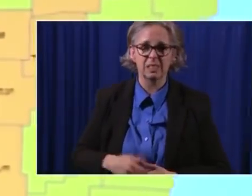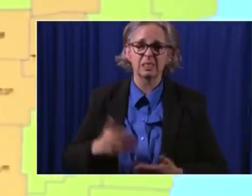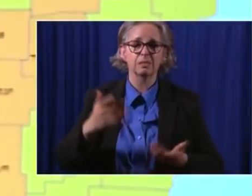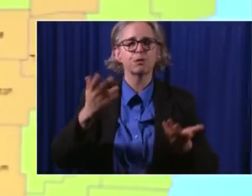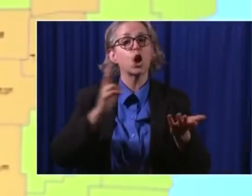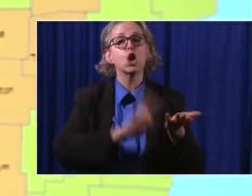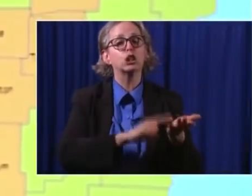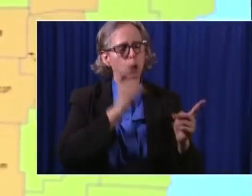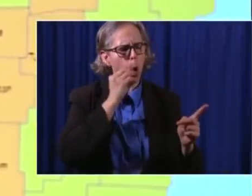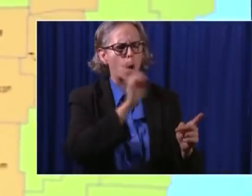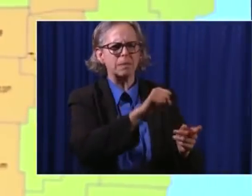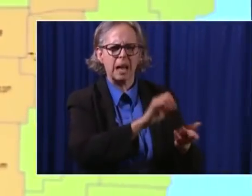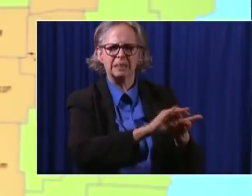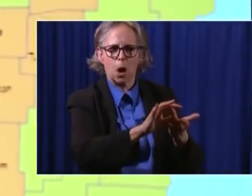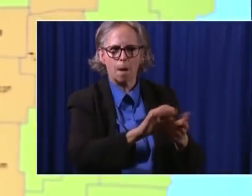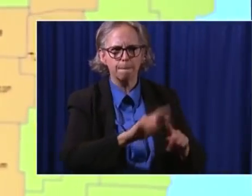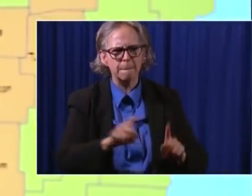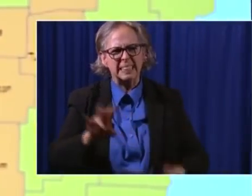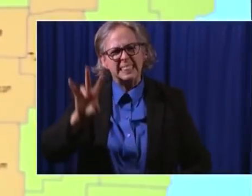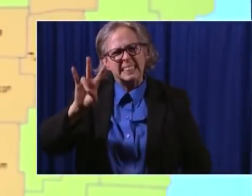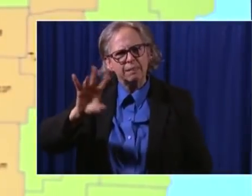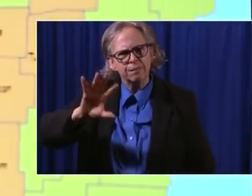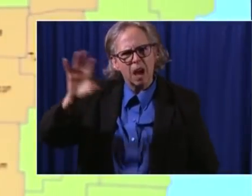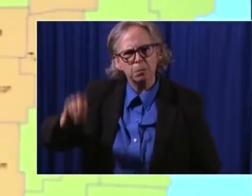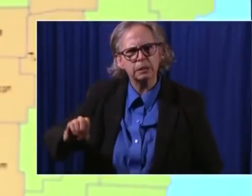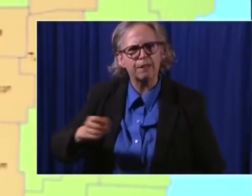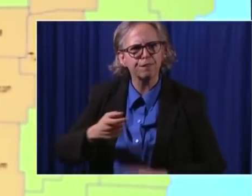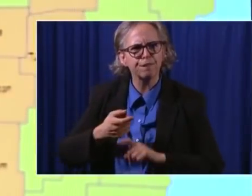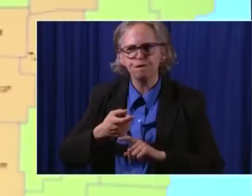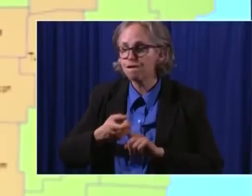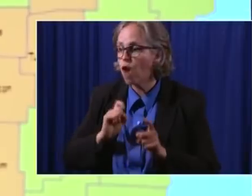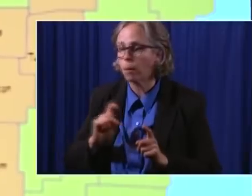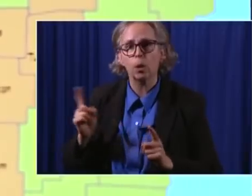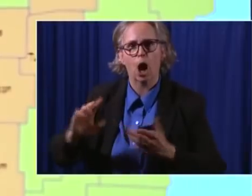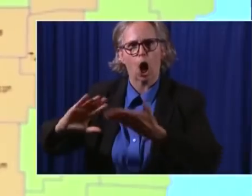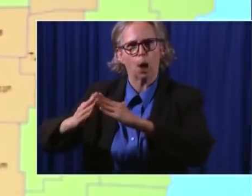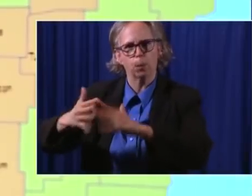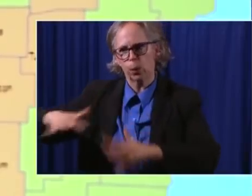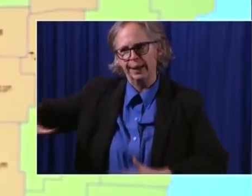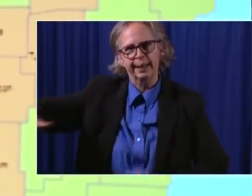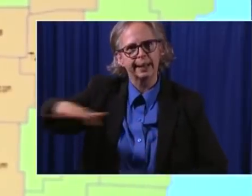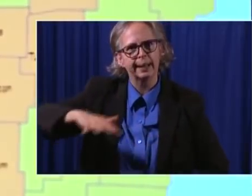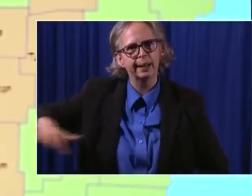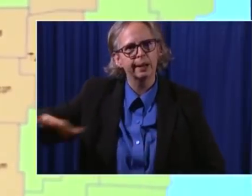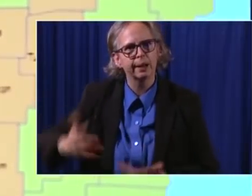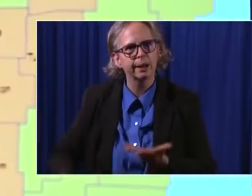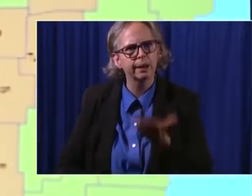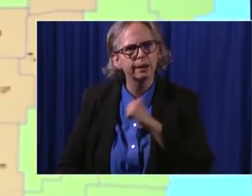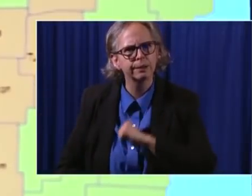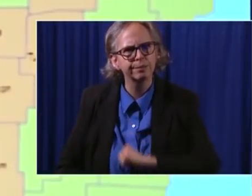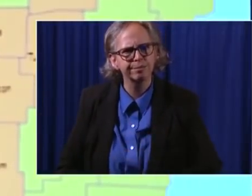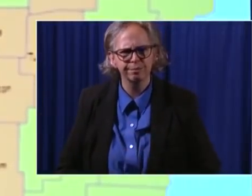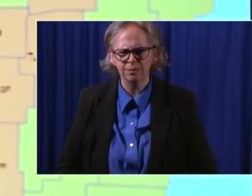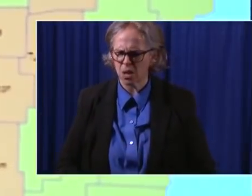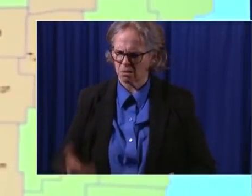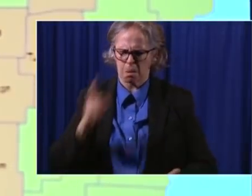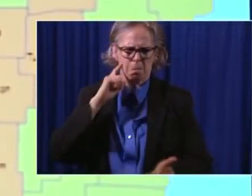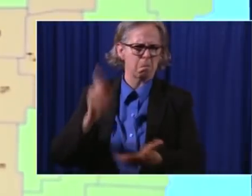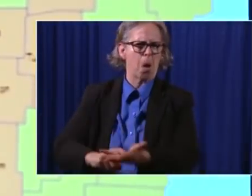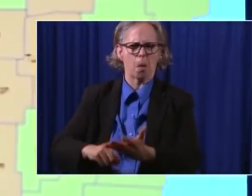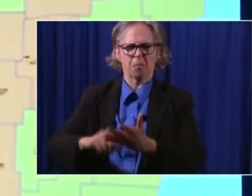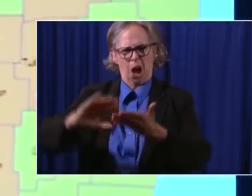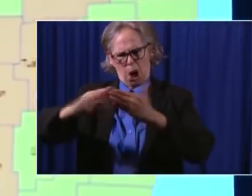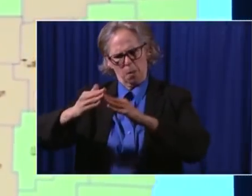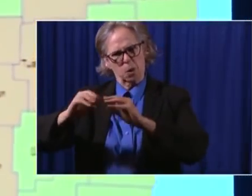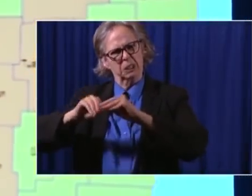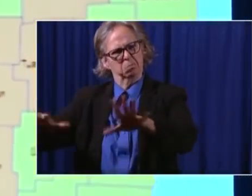from outside congregate settings, indicating significant community spread in the county. Local